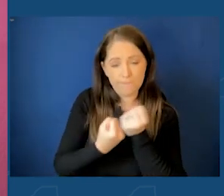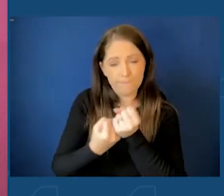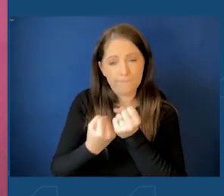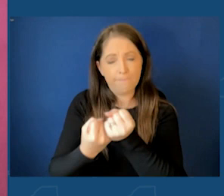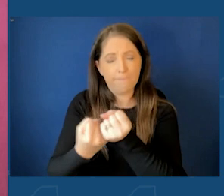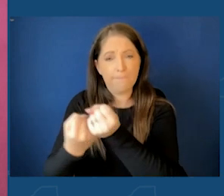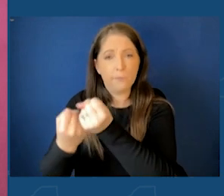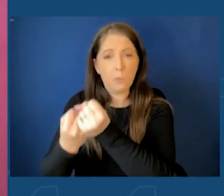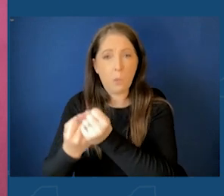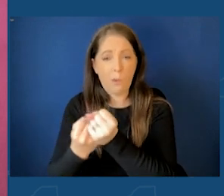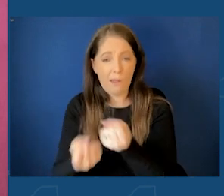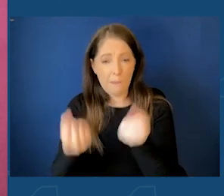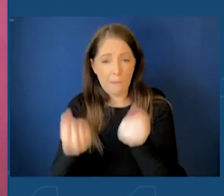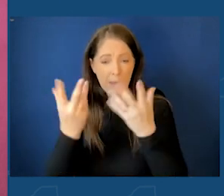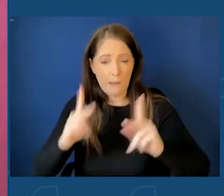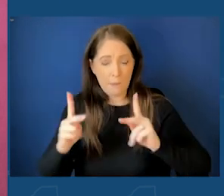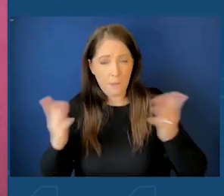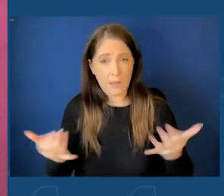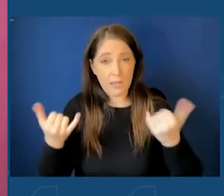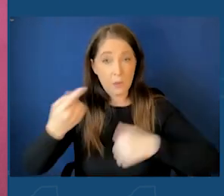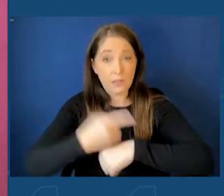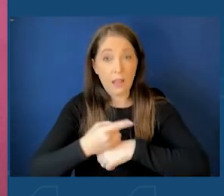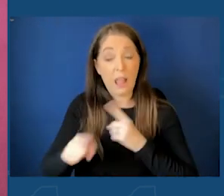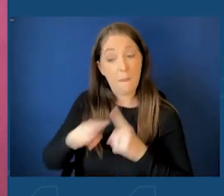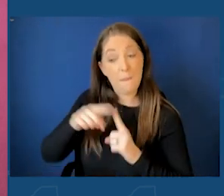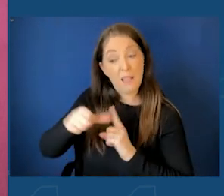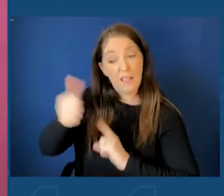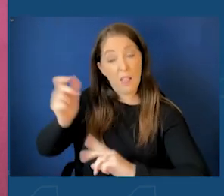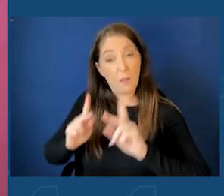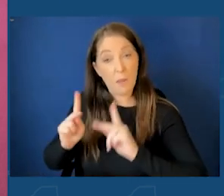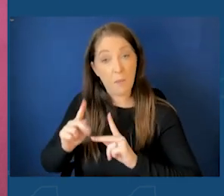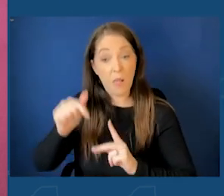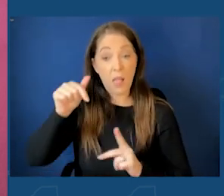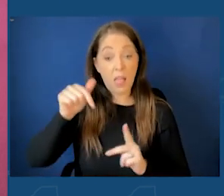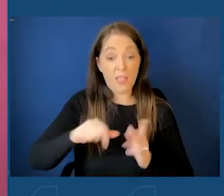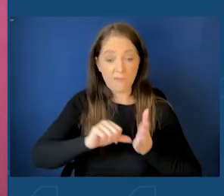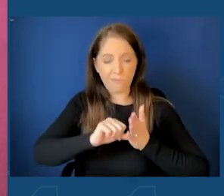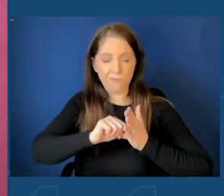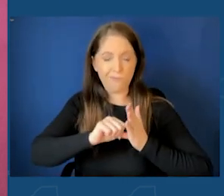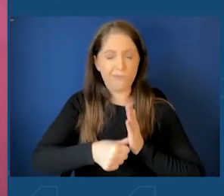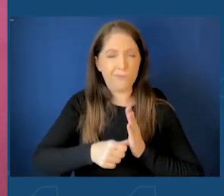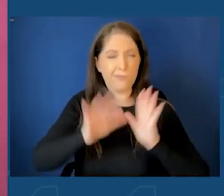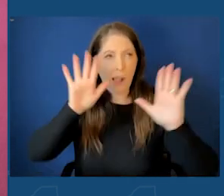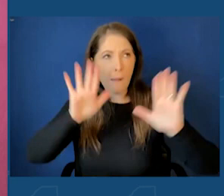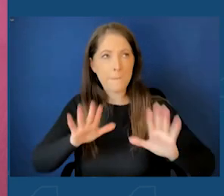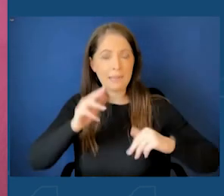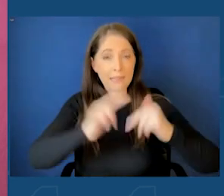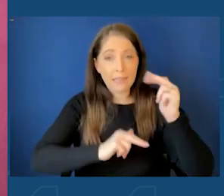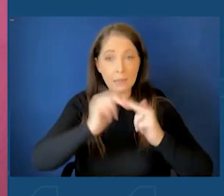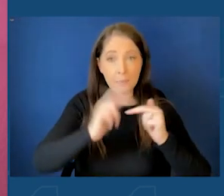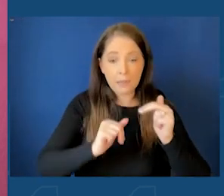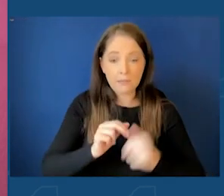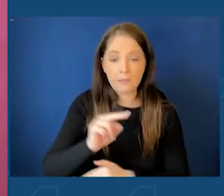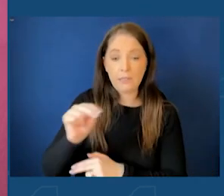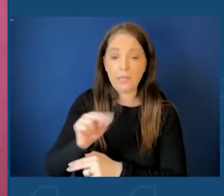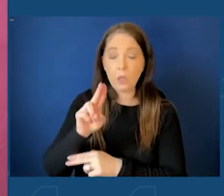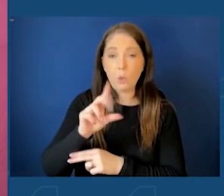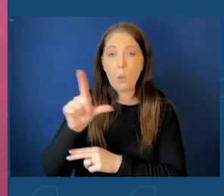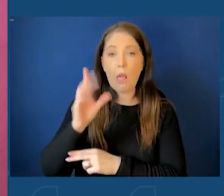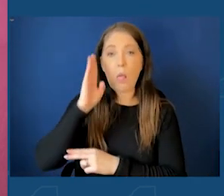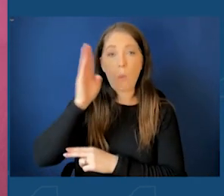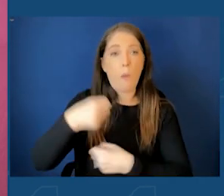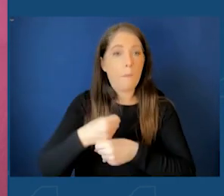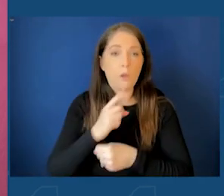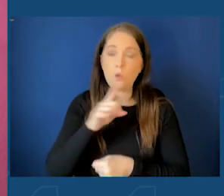others, and with this impressive new resource and building, the National Urban League will ensure that the torch remains lit and the work